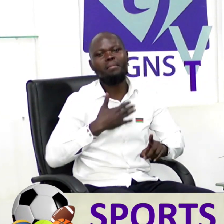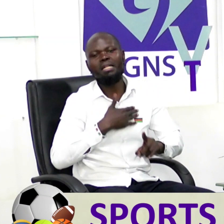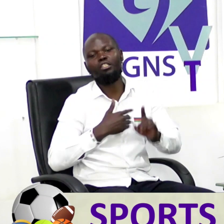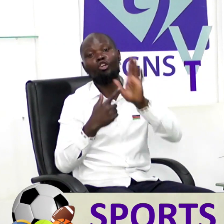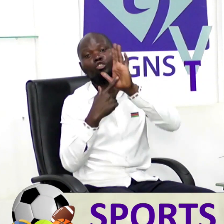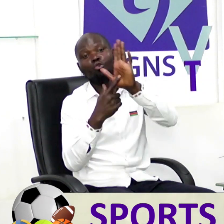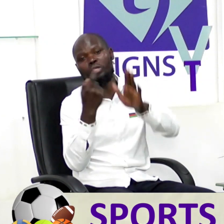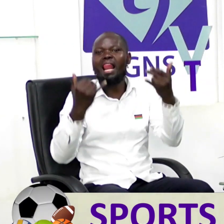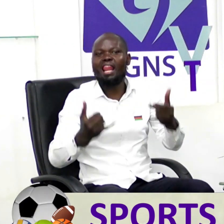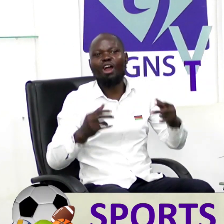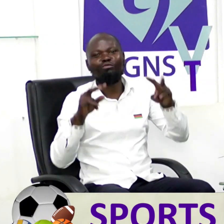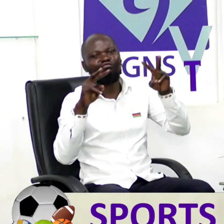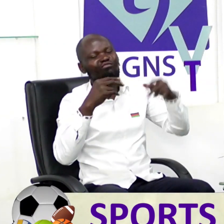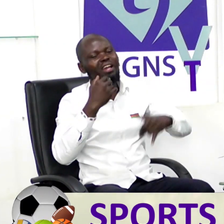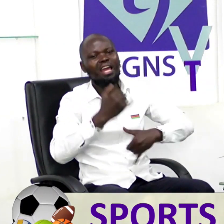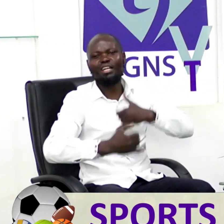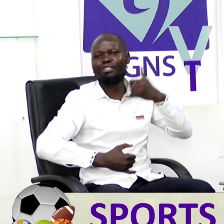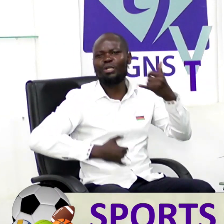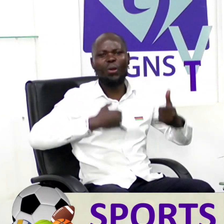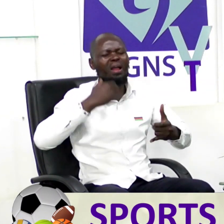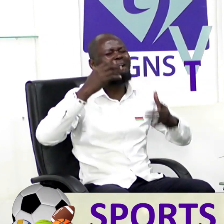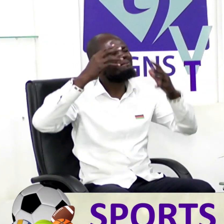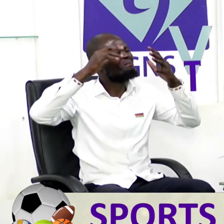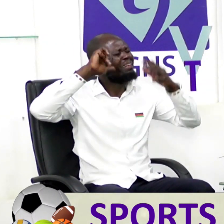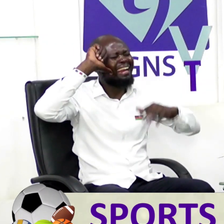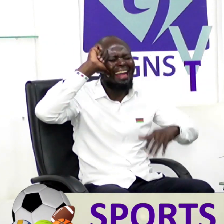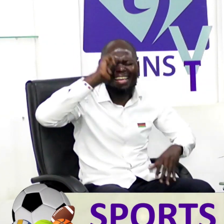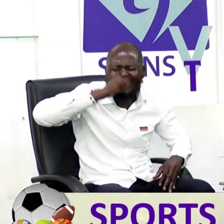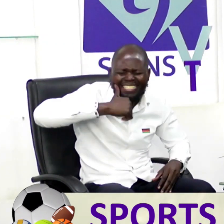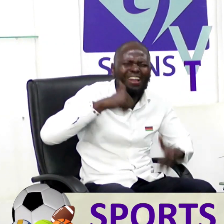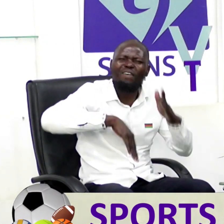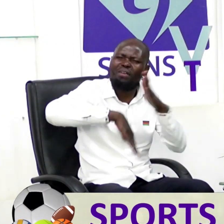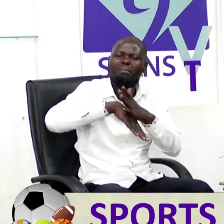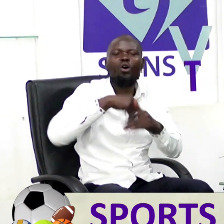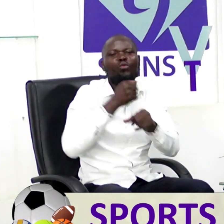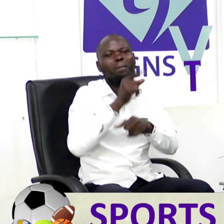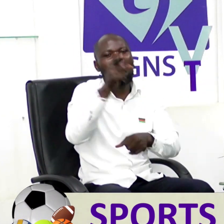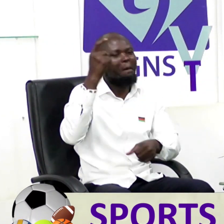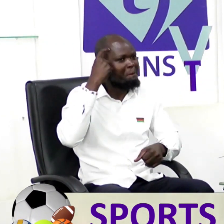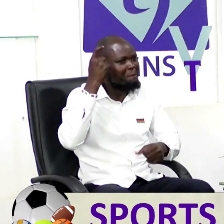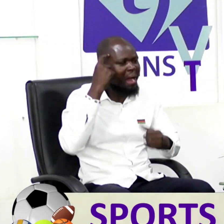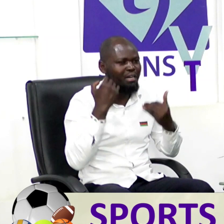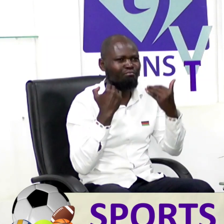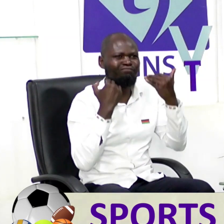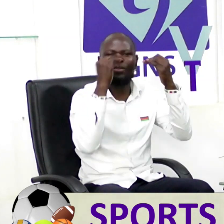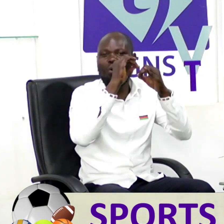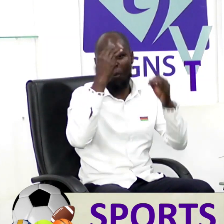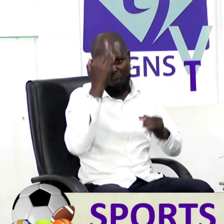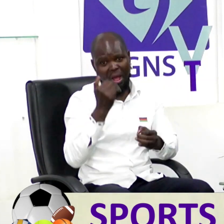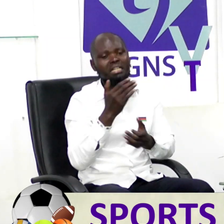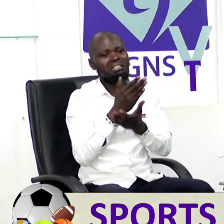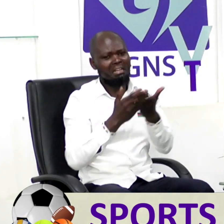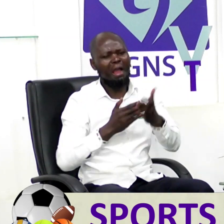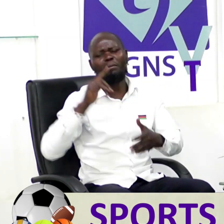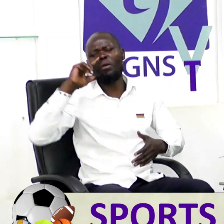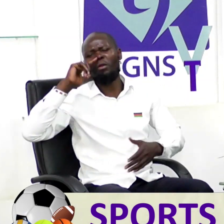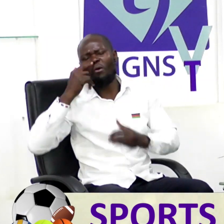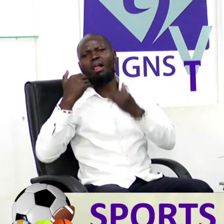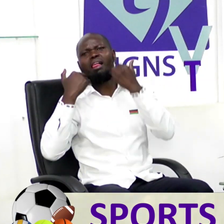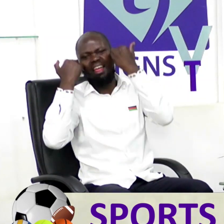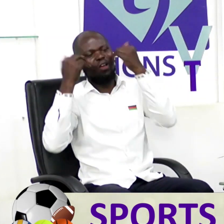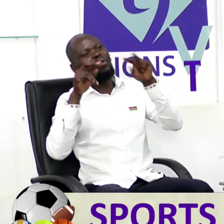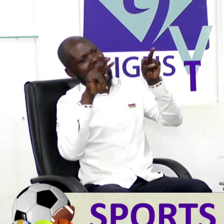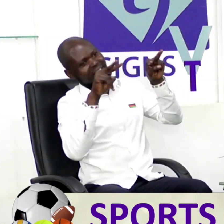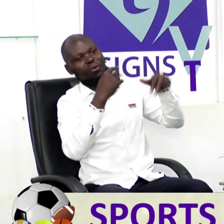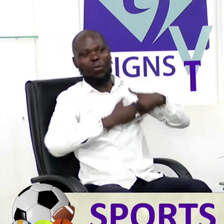a 1-1 draw. Now I hope you've enjoyed the matches because it was really an exciting game, and I